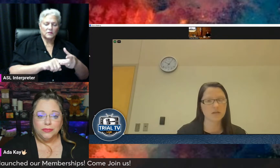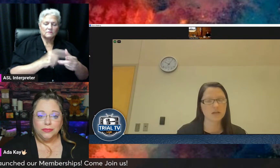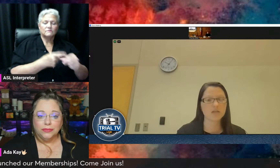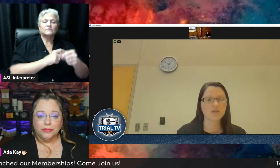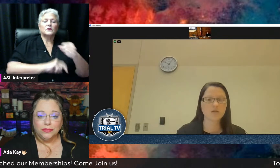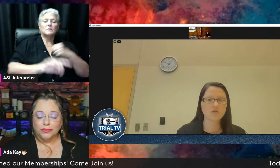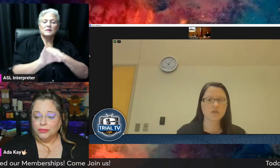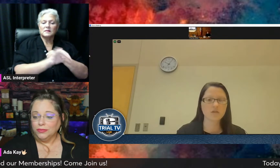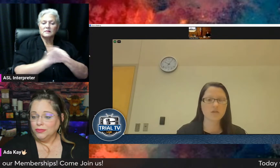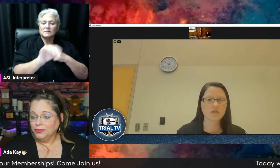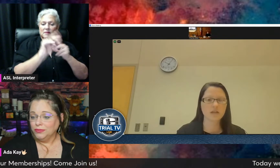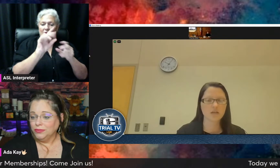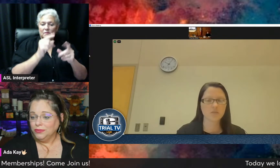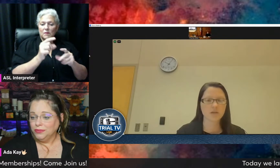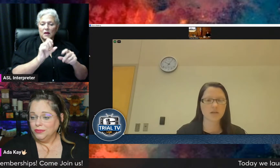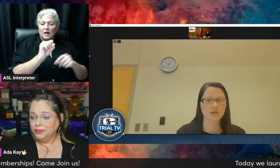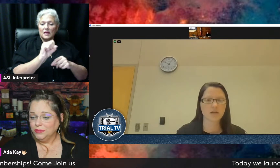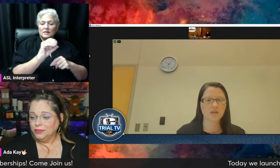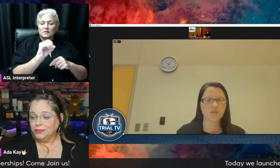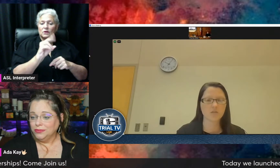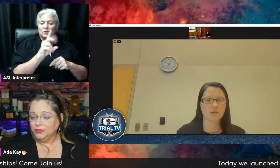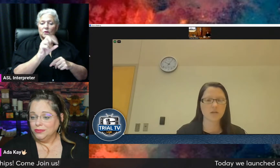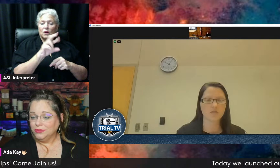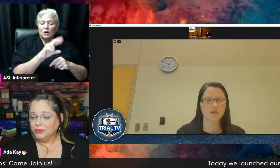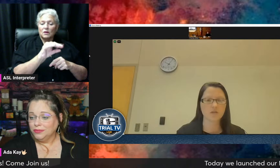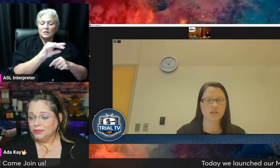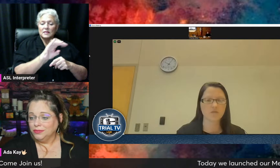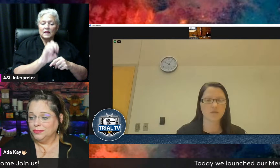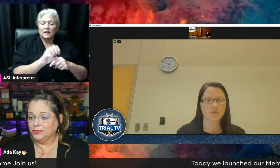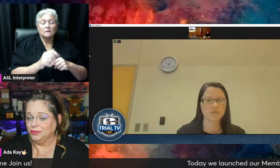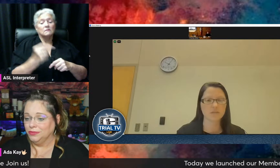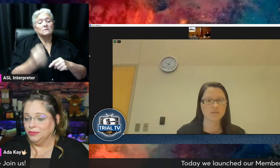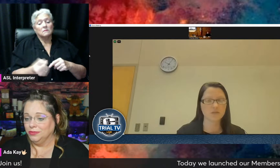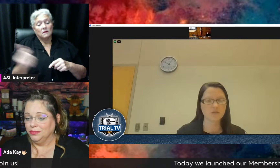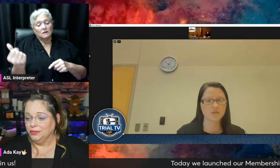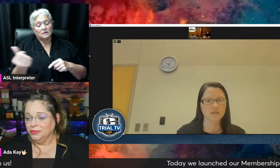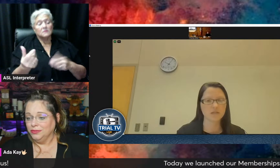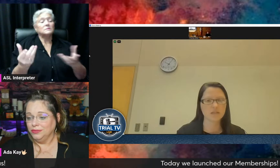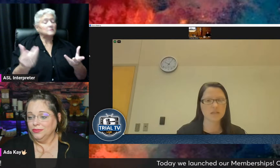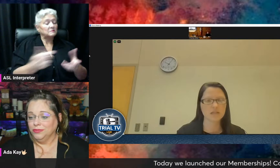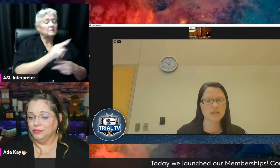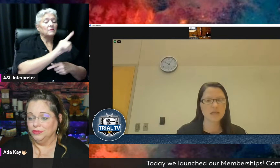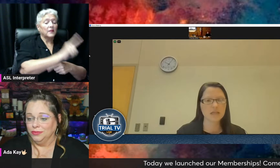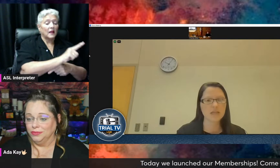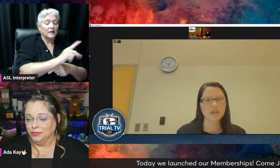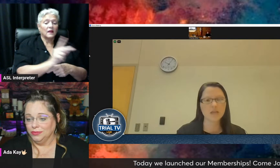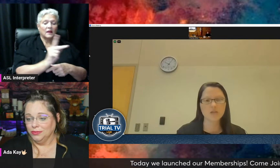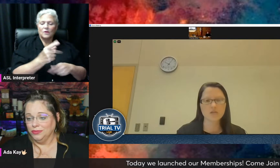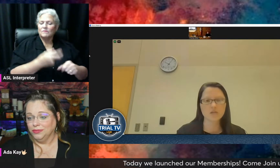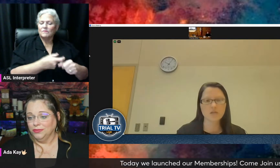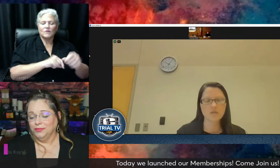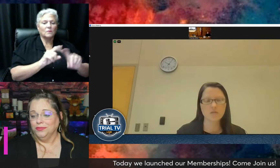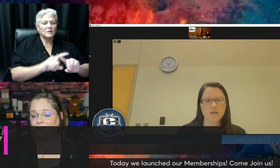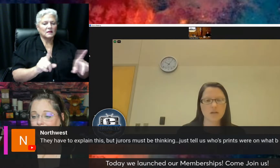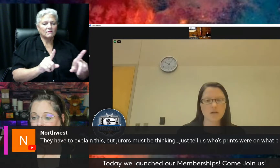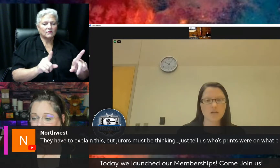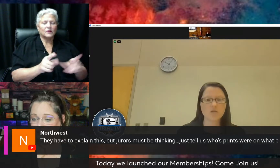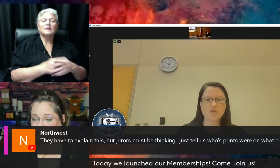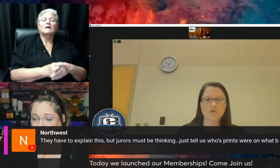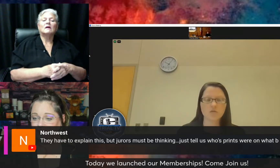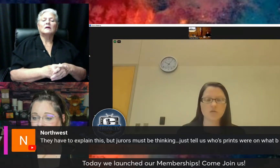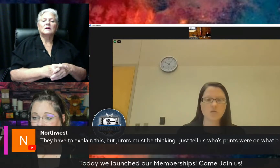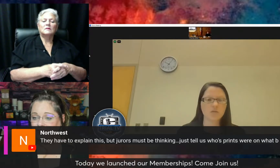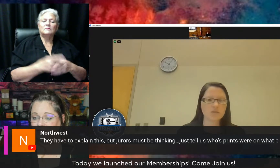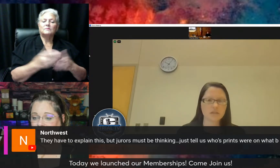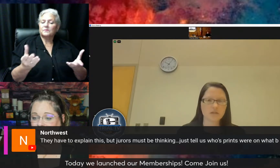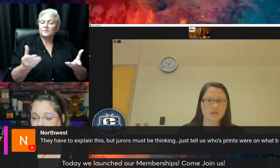source. Exclusion, the latent print and the known print originated from different sources. And inconclusive, where